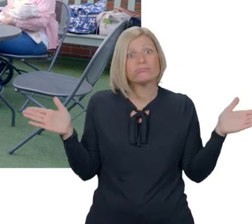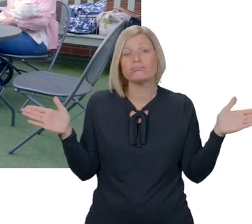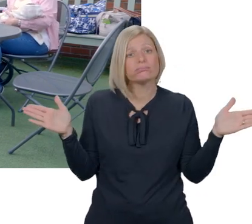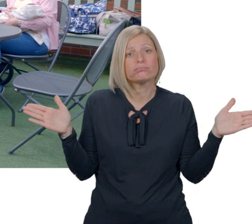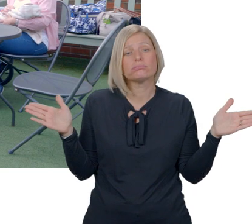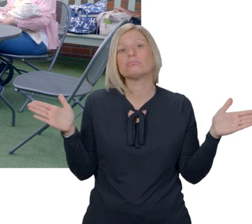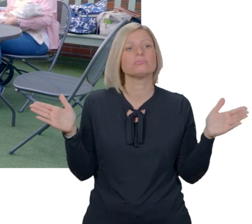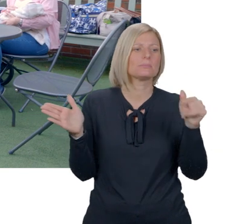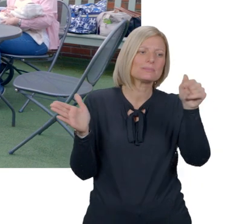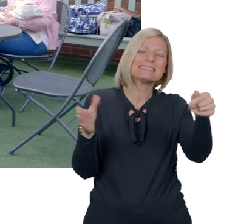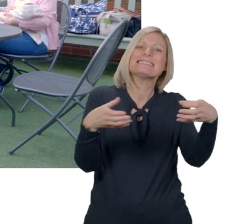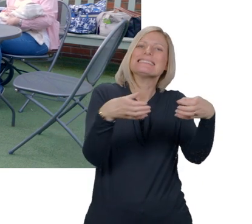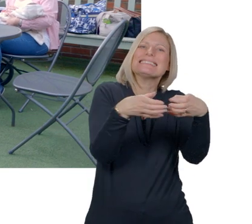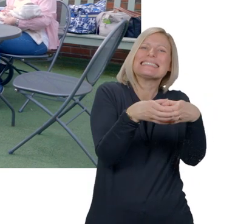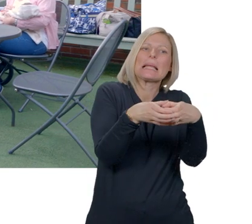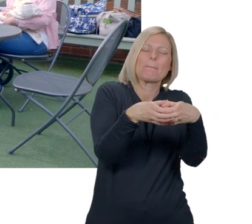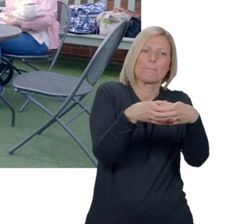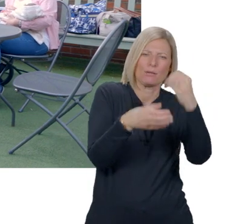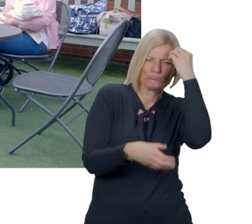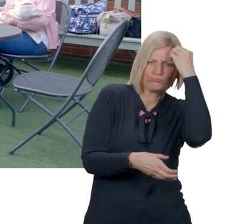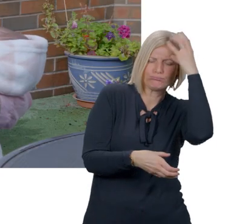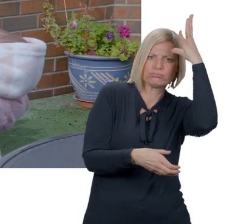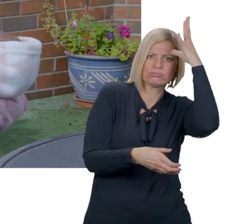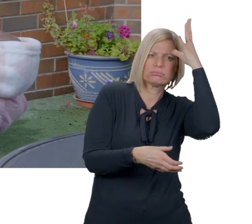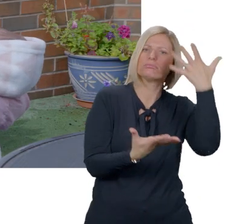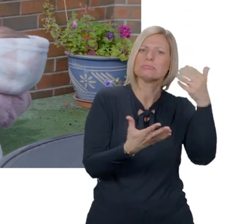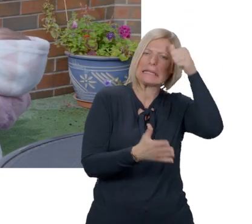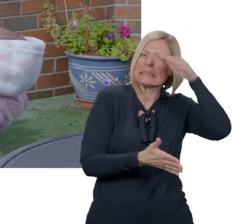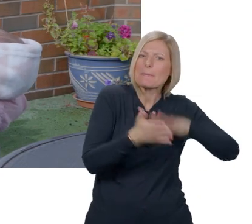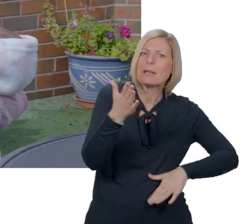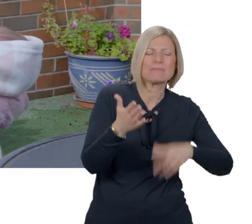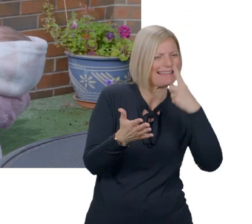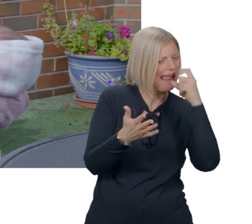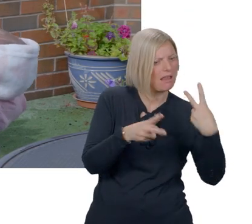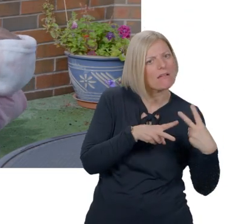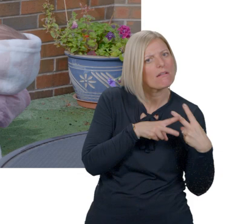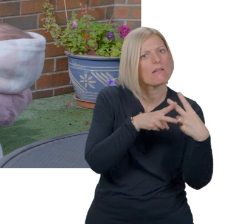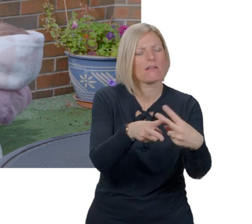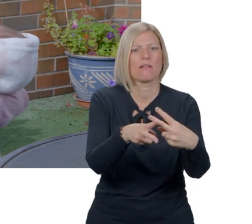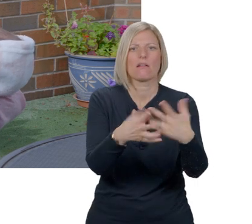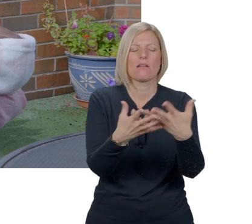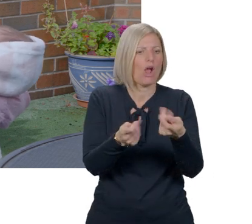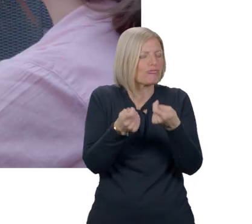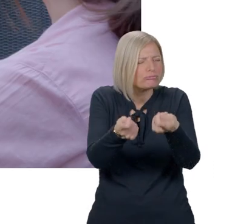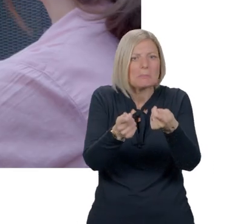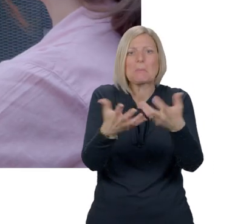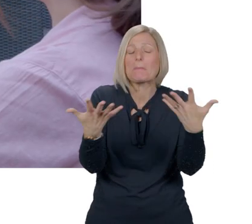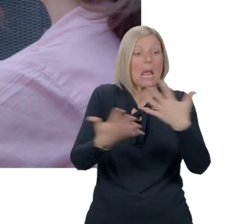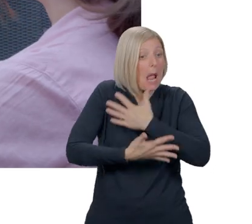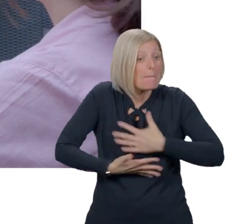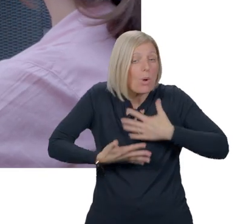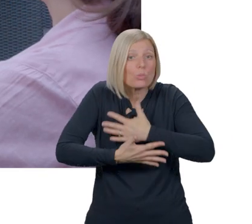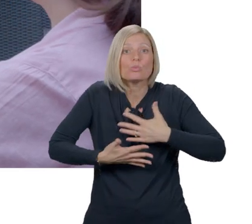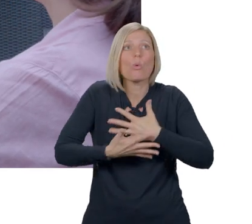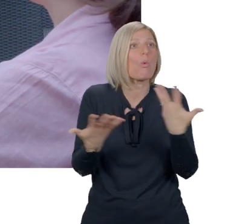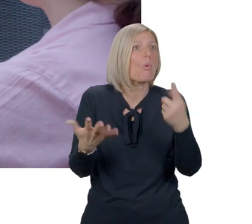clinical experts, we can provide all specialist care required in the treatment of any psychological or emotional condition associated